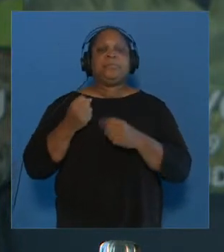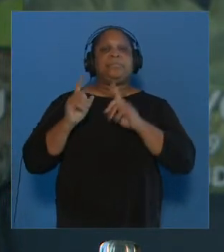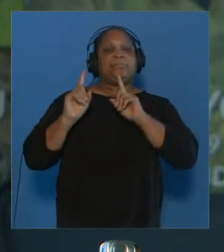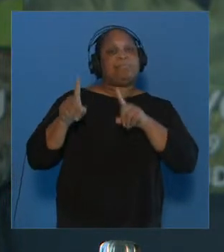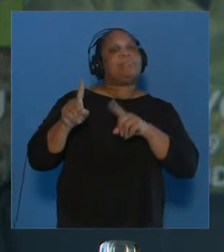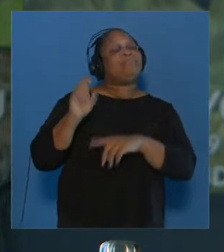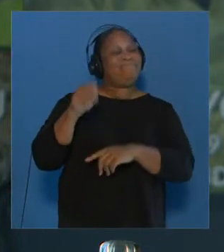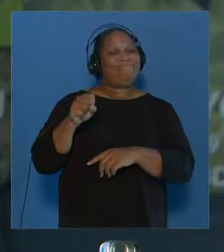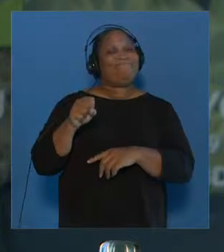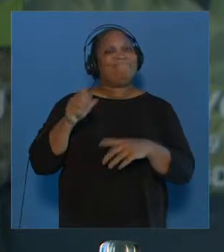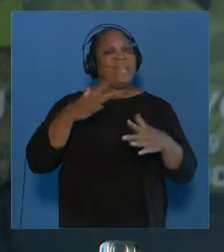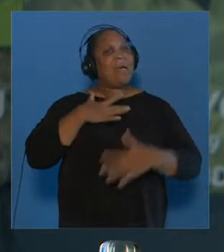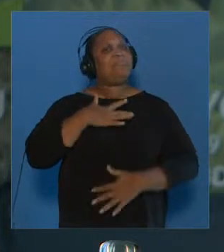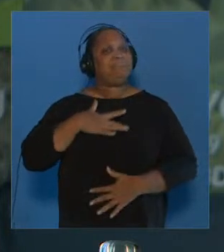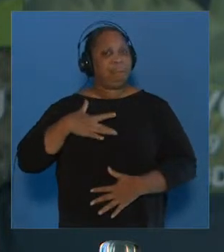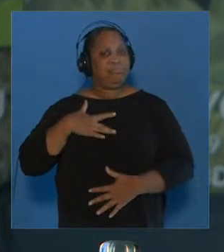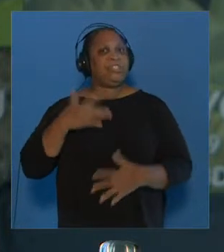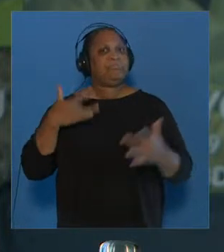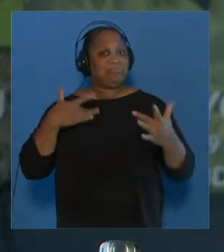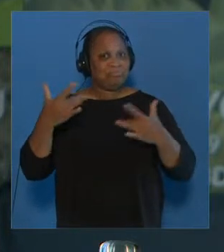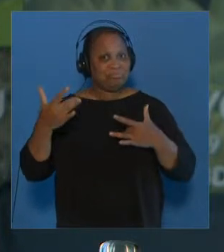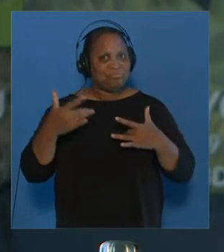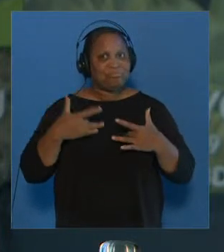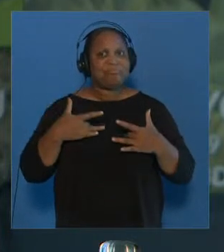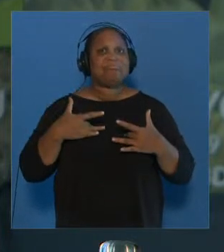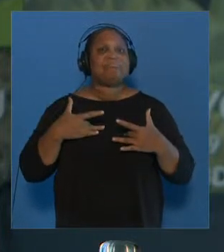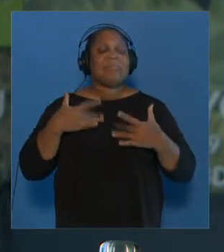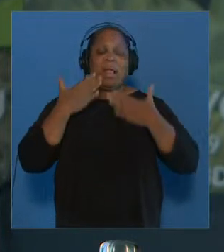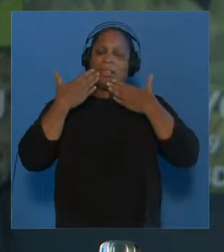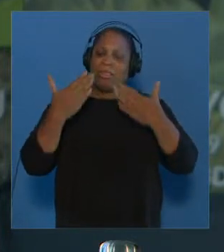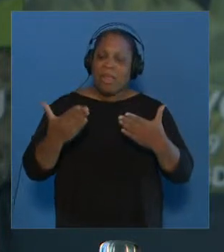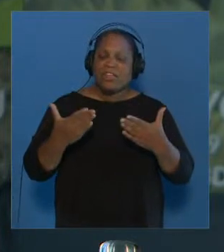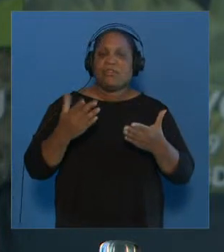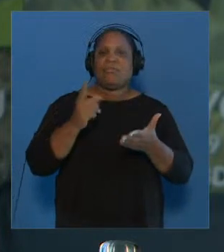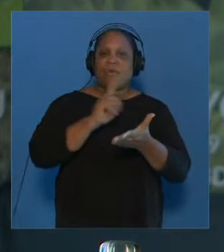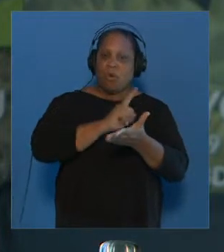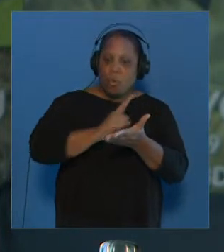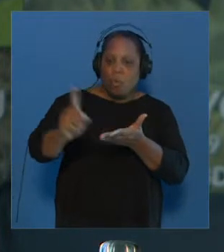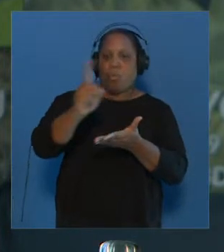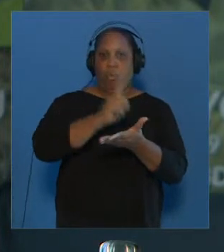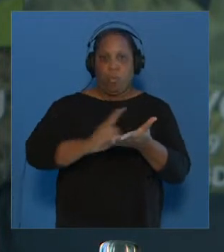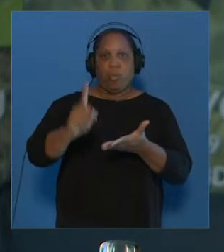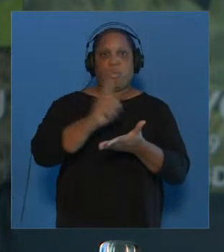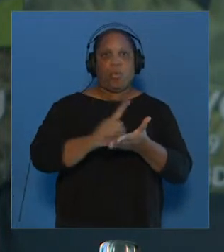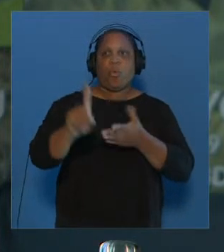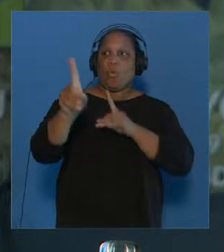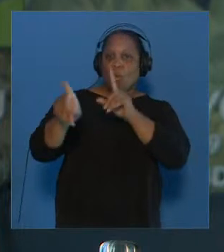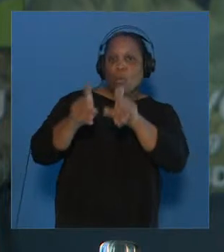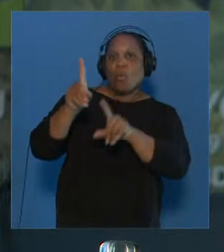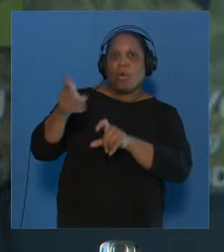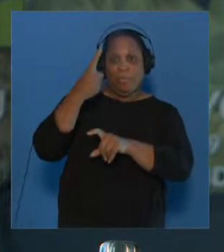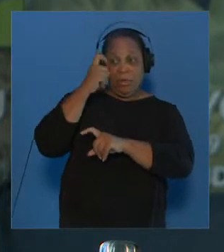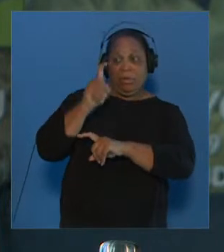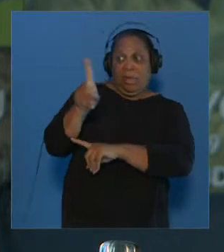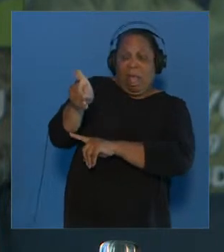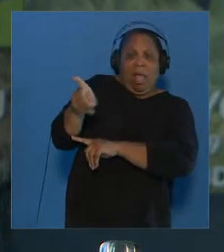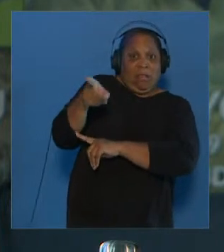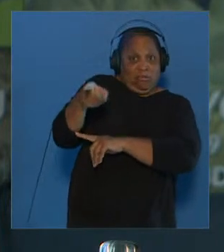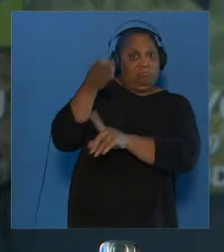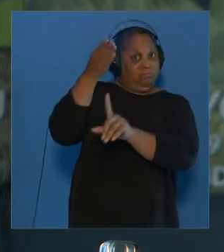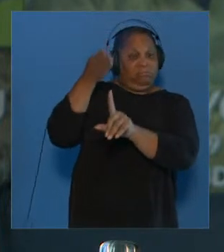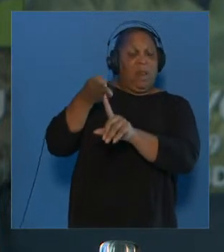and I actually applaud you for raising that week after week, because obviously they are speaking to you about it and it is of concern to